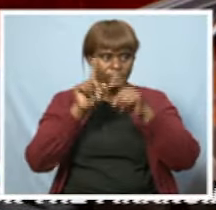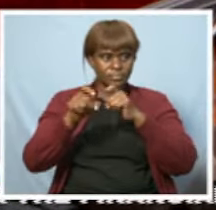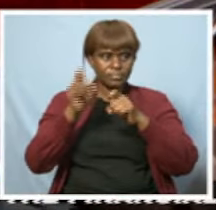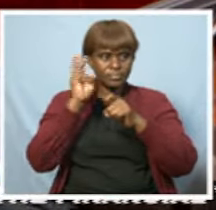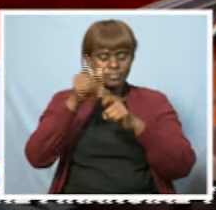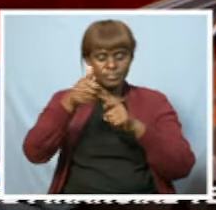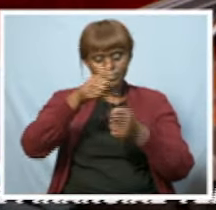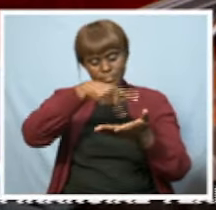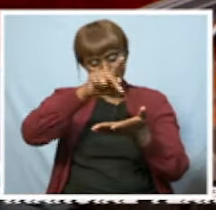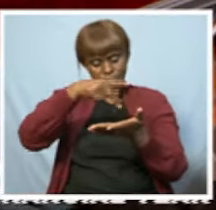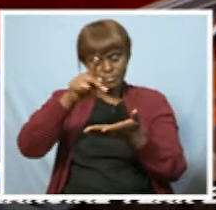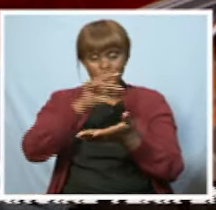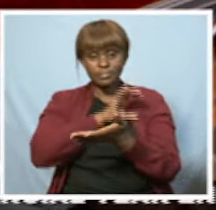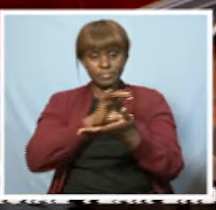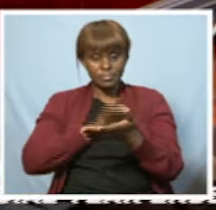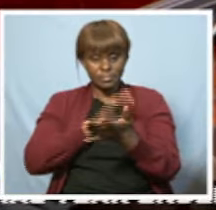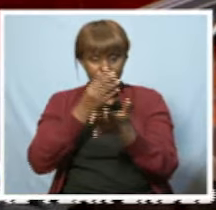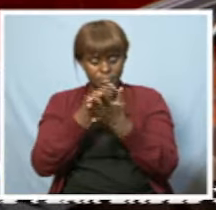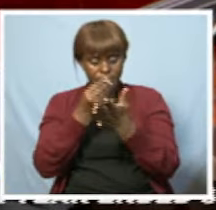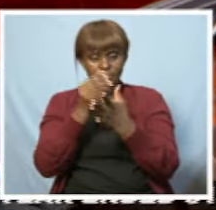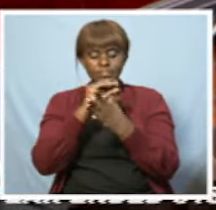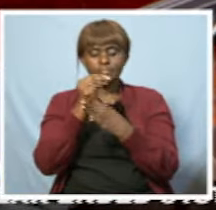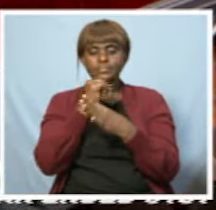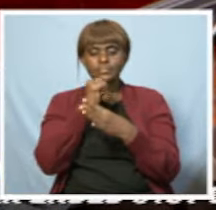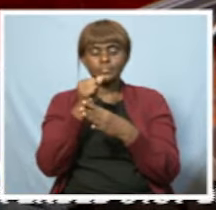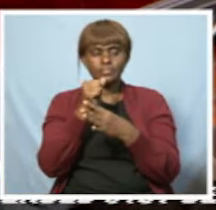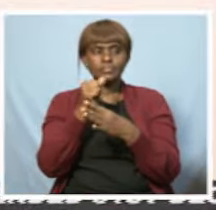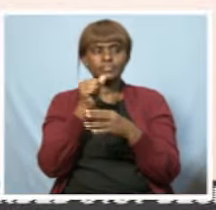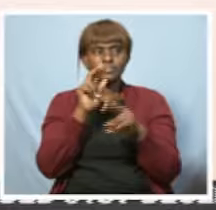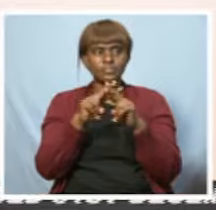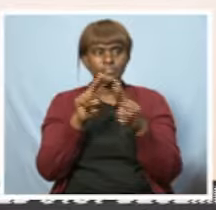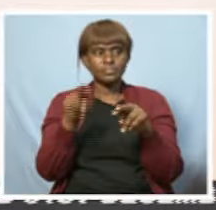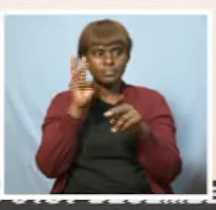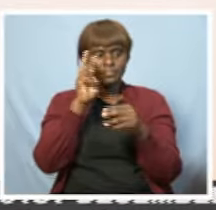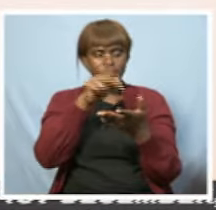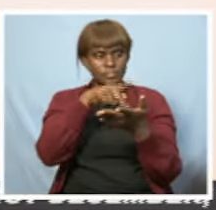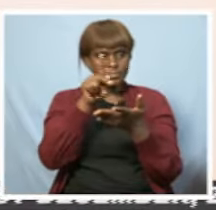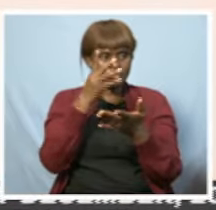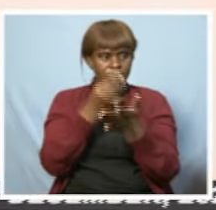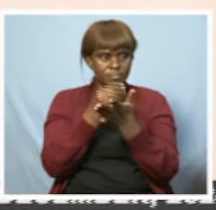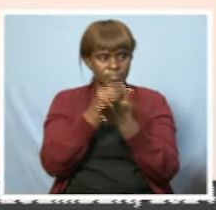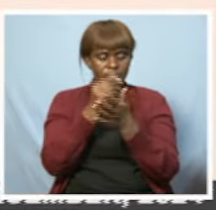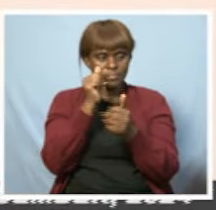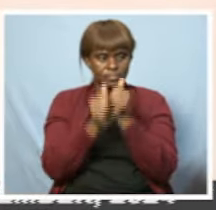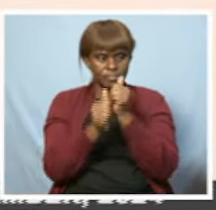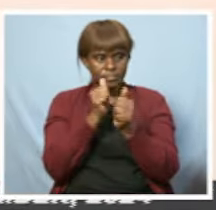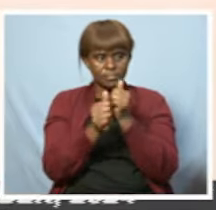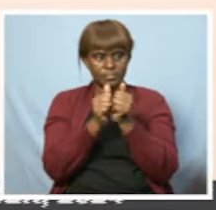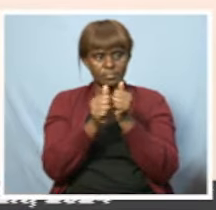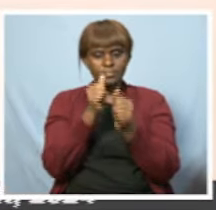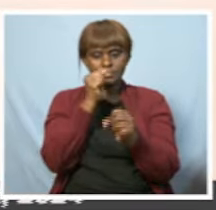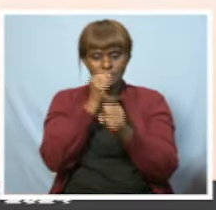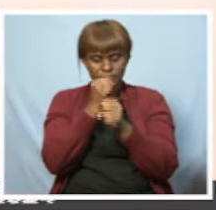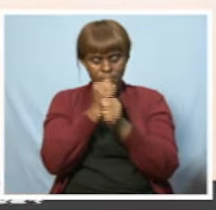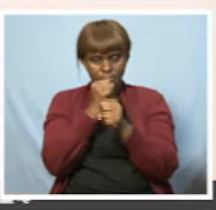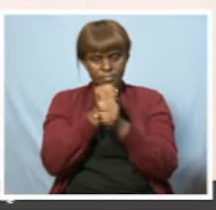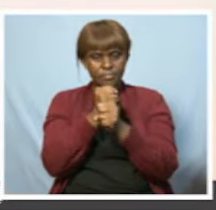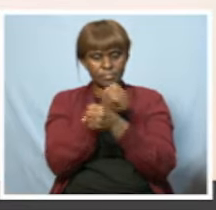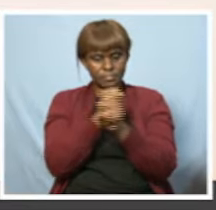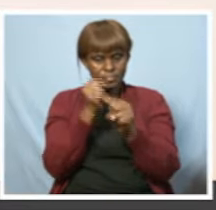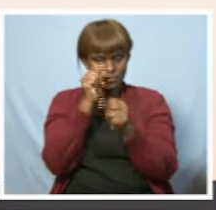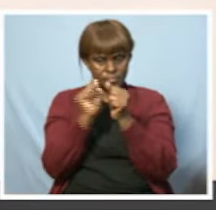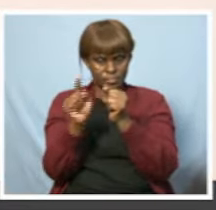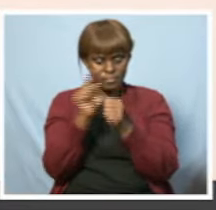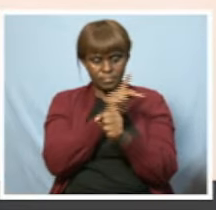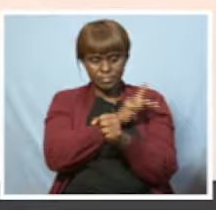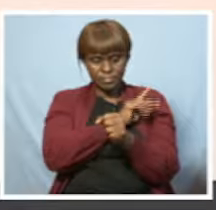you pay the contractor the money or not? Chair, I will pay the contractor the money which is contracted for the works done, because the